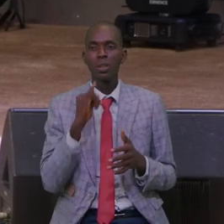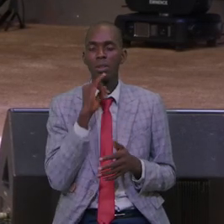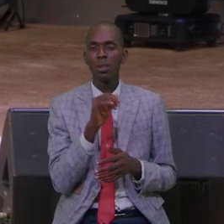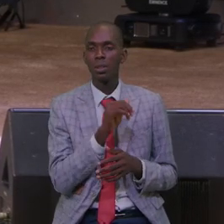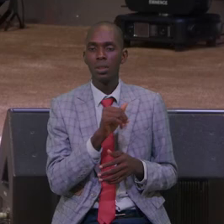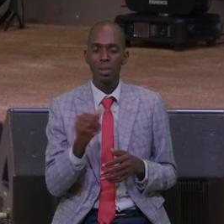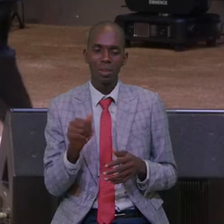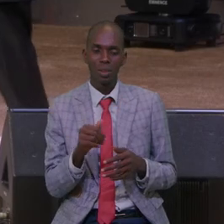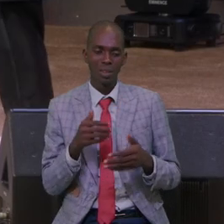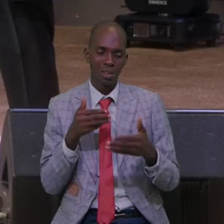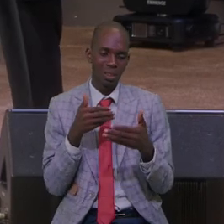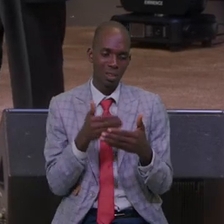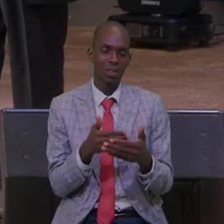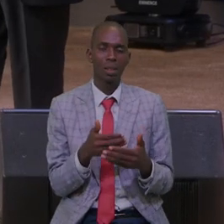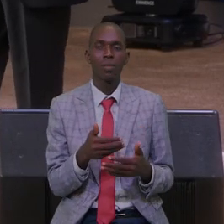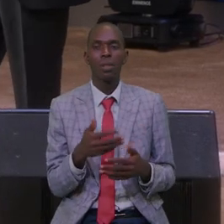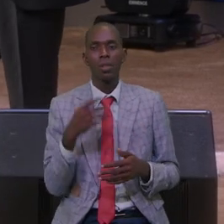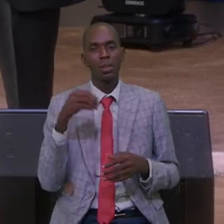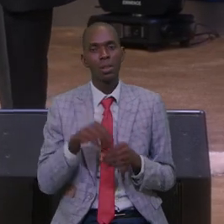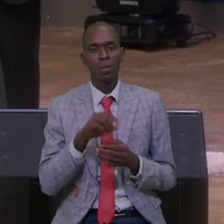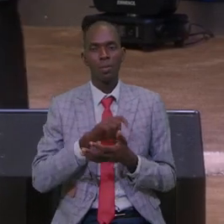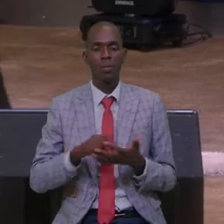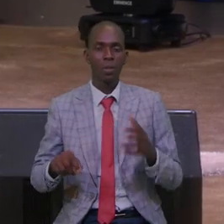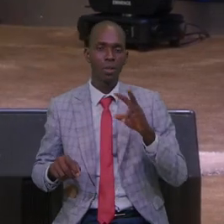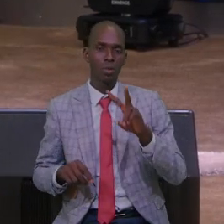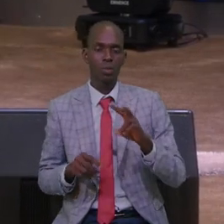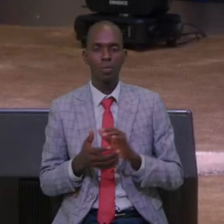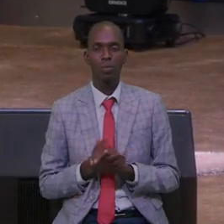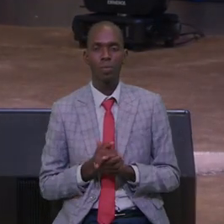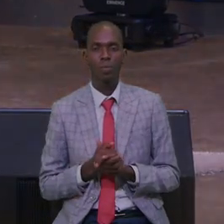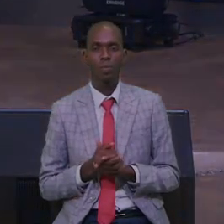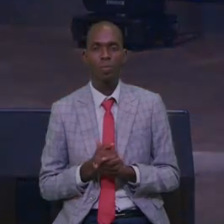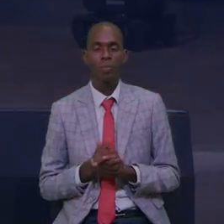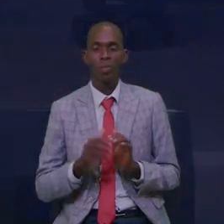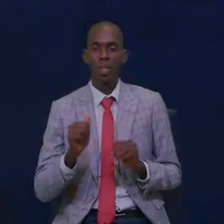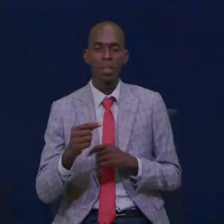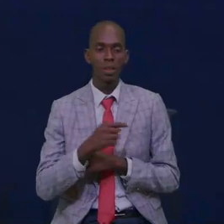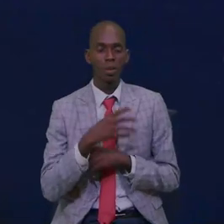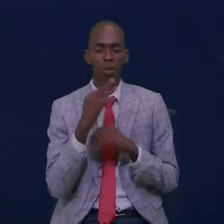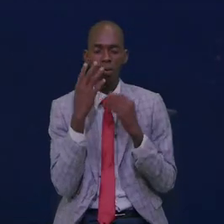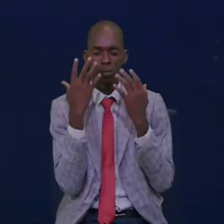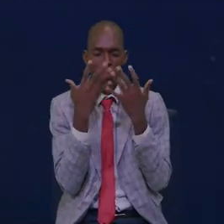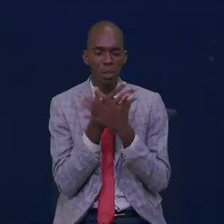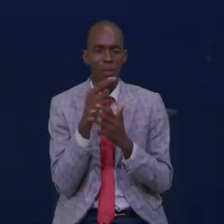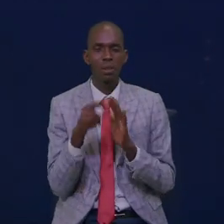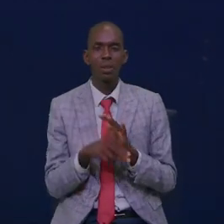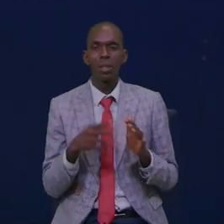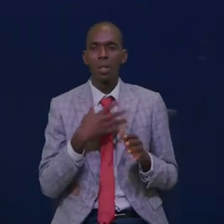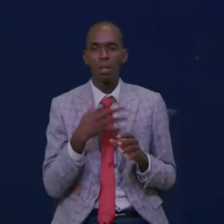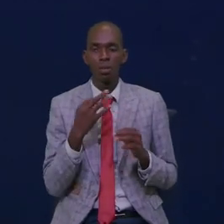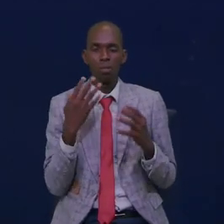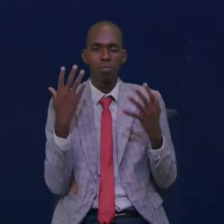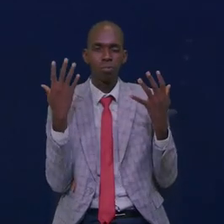hand. Look at verse 2. In verse 2, it tells us, a day of darkness and of gloominess,